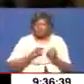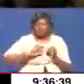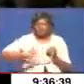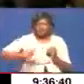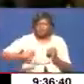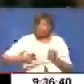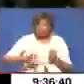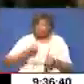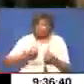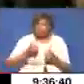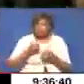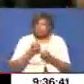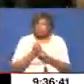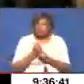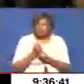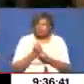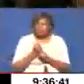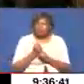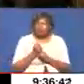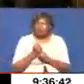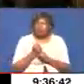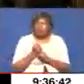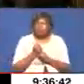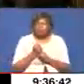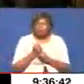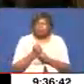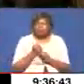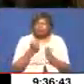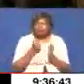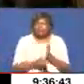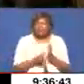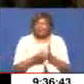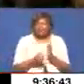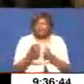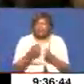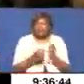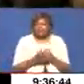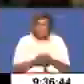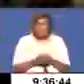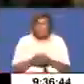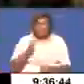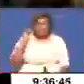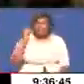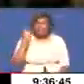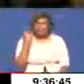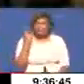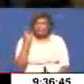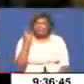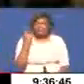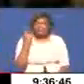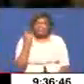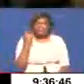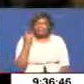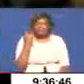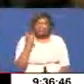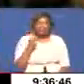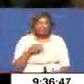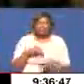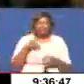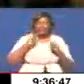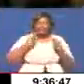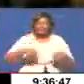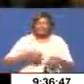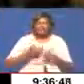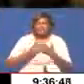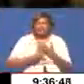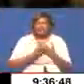is making the maize from Kenya, actually, to be of high demand in the neighboring countries. I understand